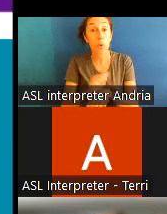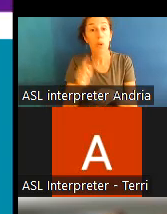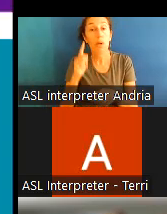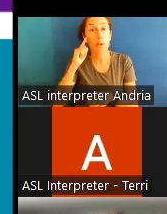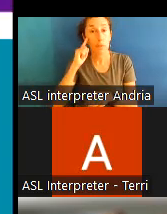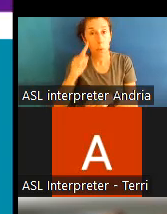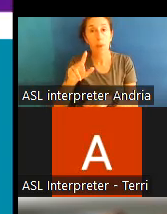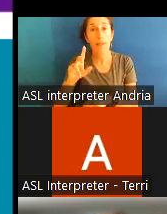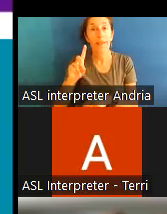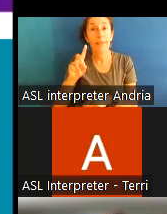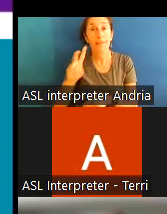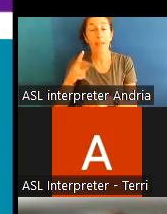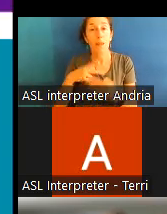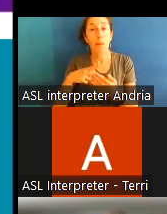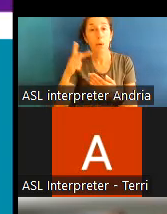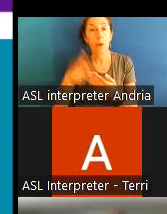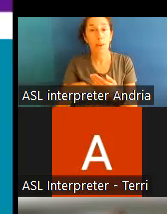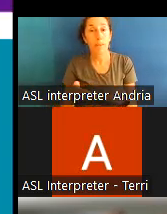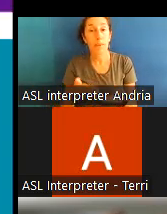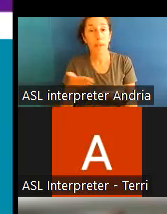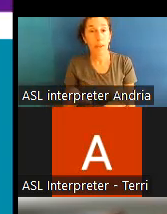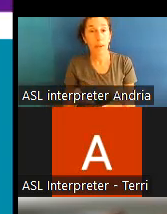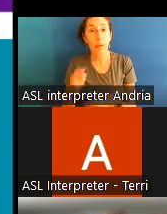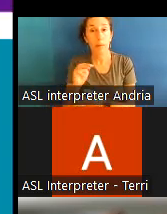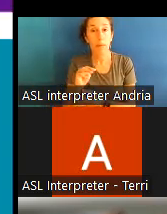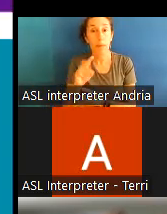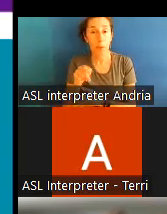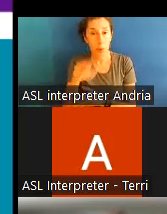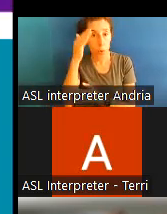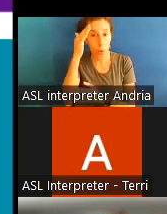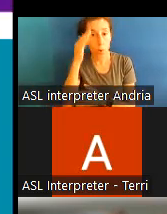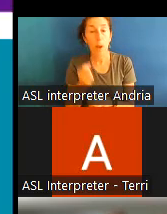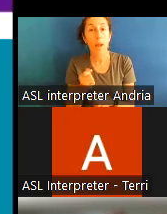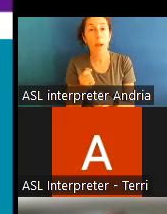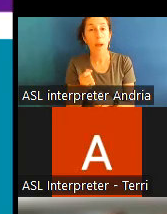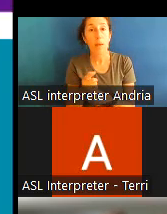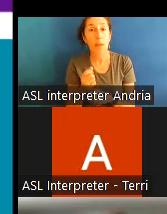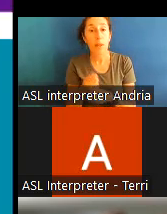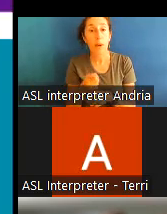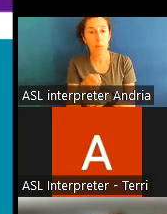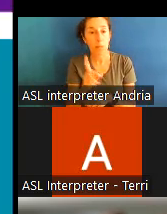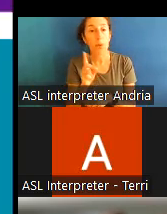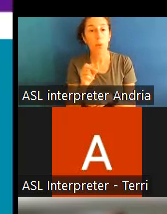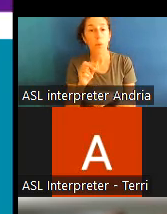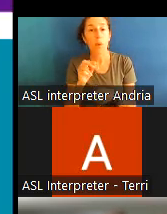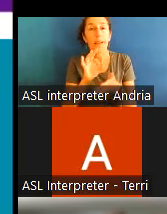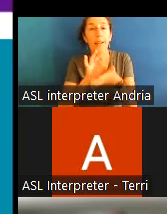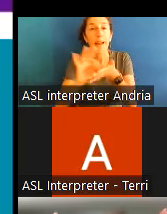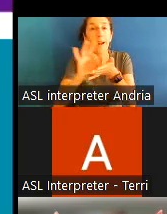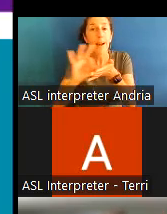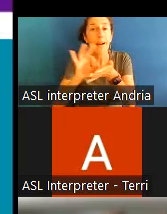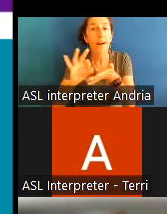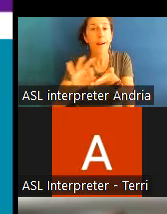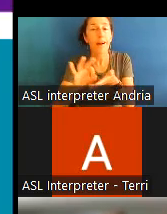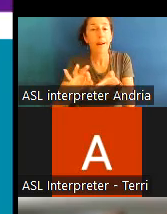programs here in Maryland, you know that they do this every year. And when they look at count day, they are looking like